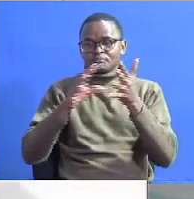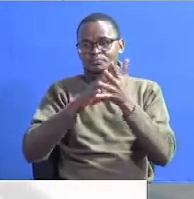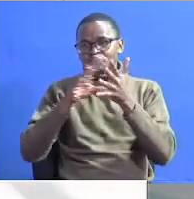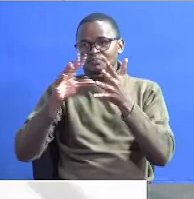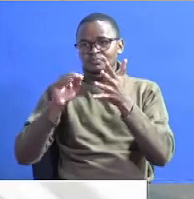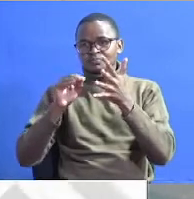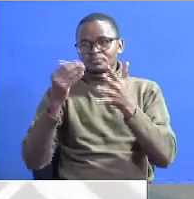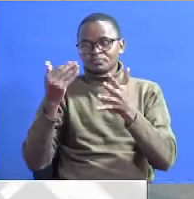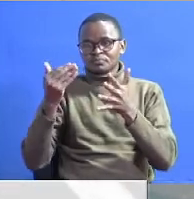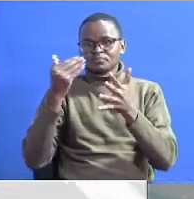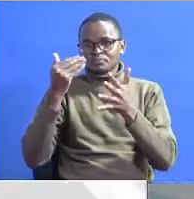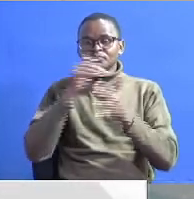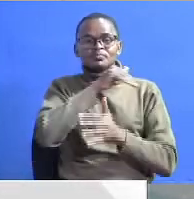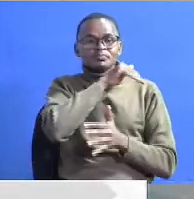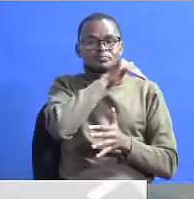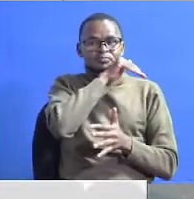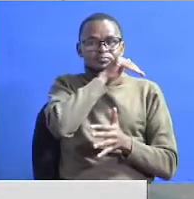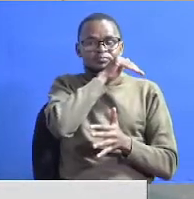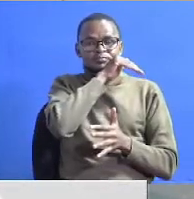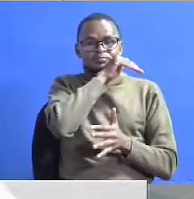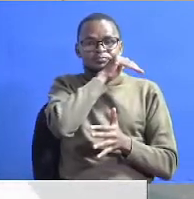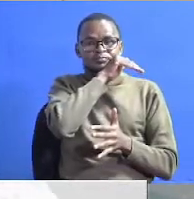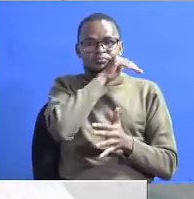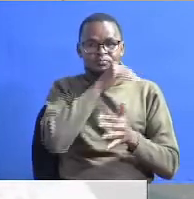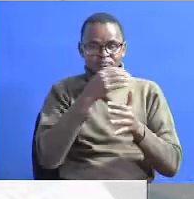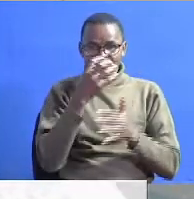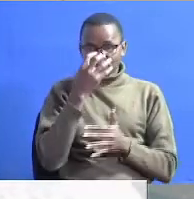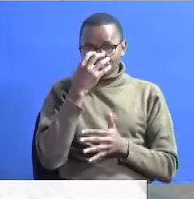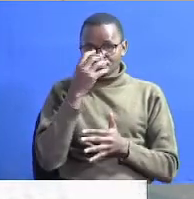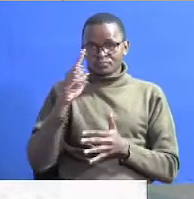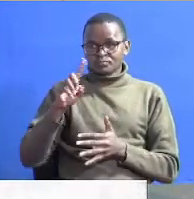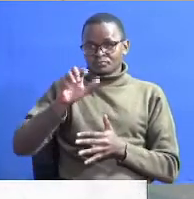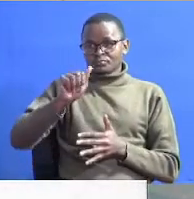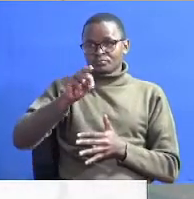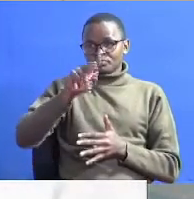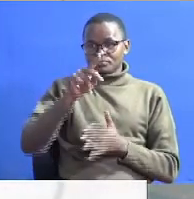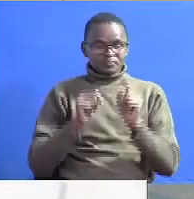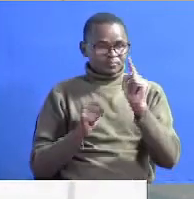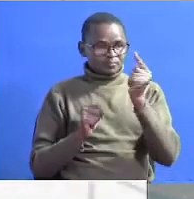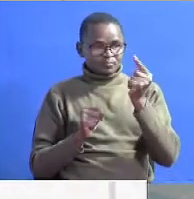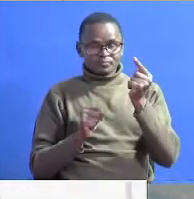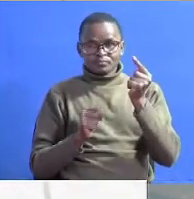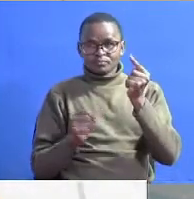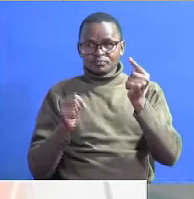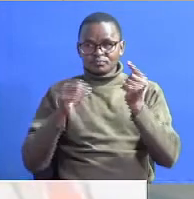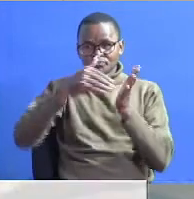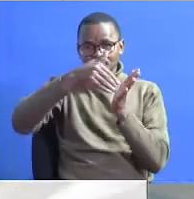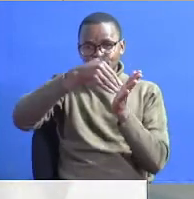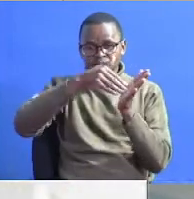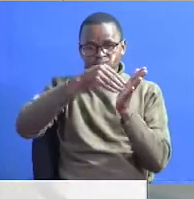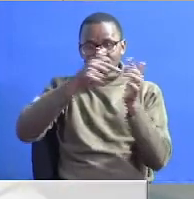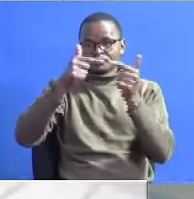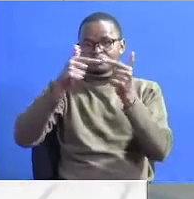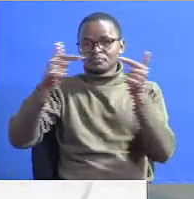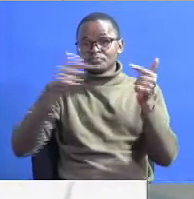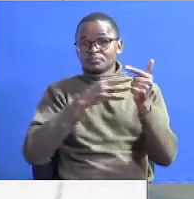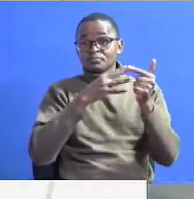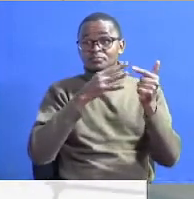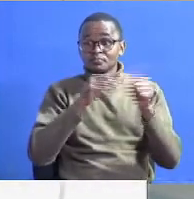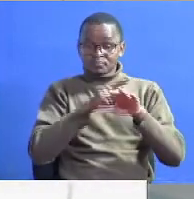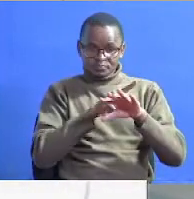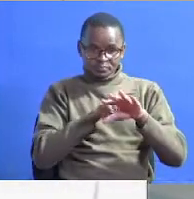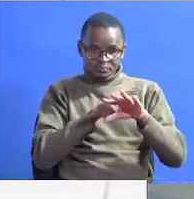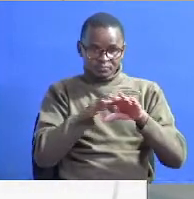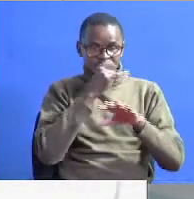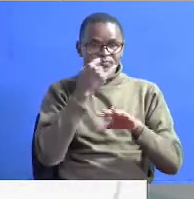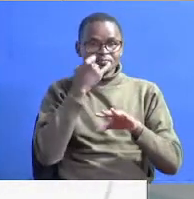of the former Azimio lieutenants to William Ruto's camp first will weaken the opposition. And when the